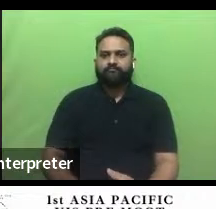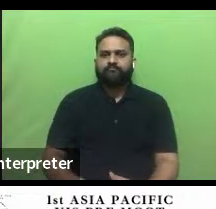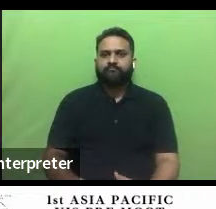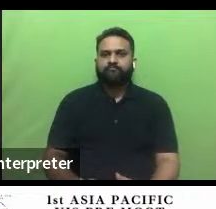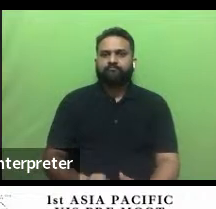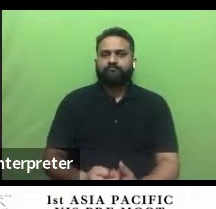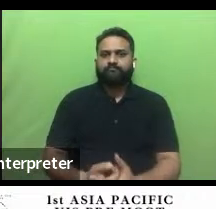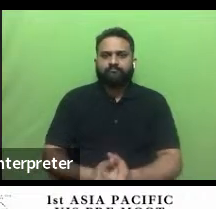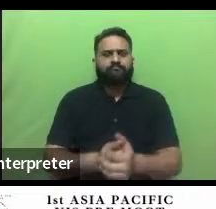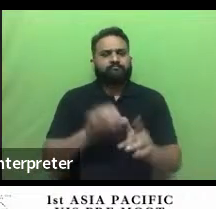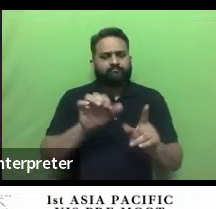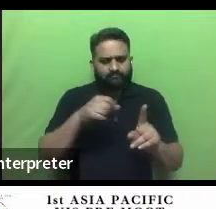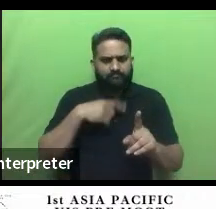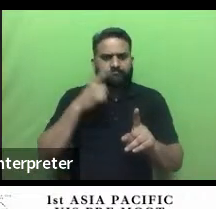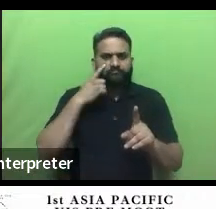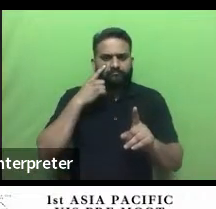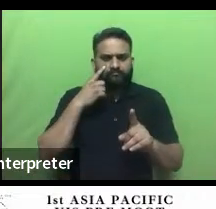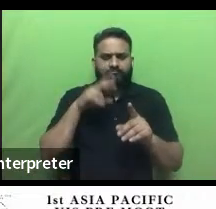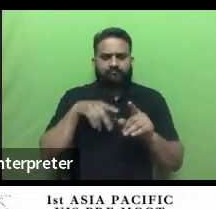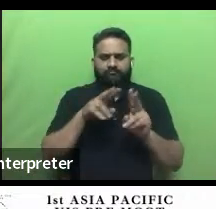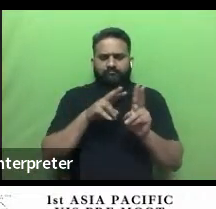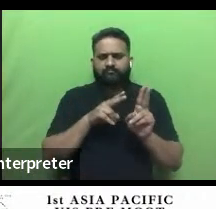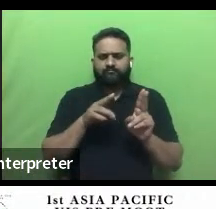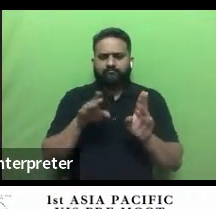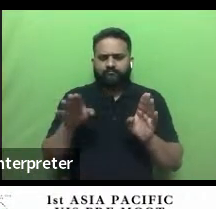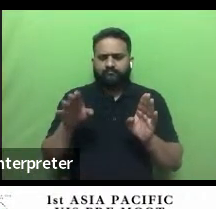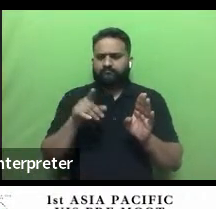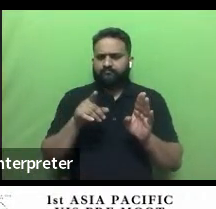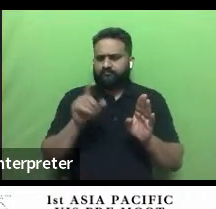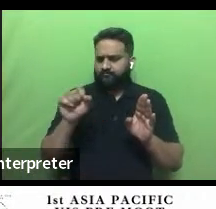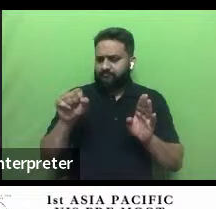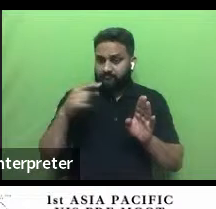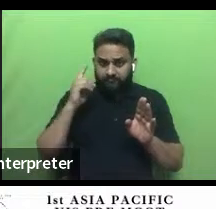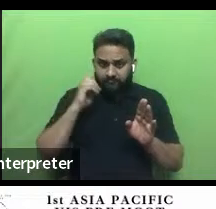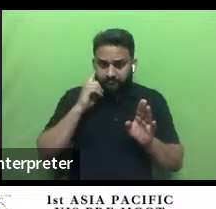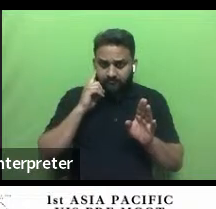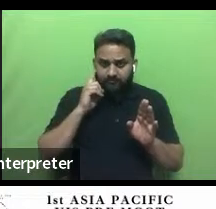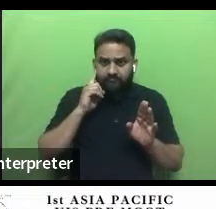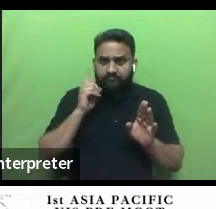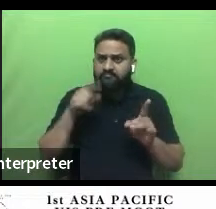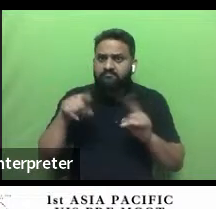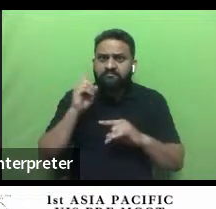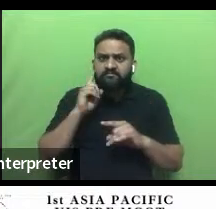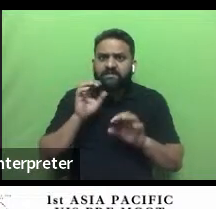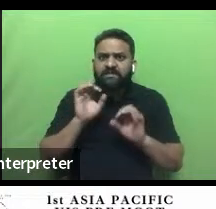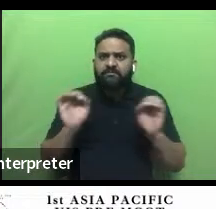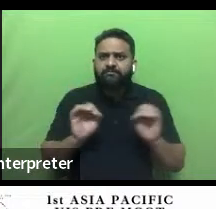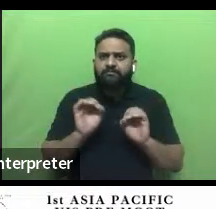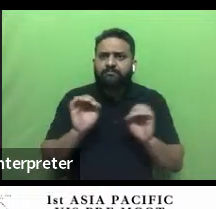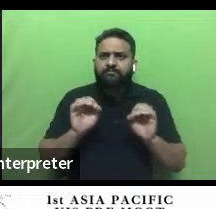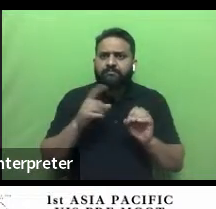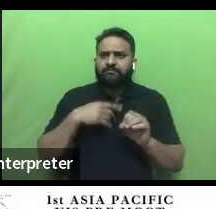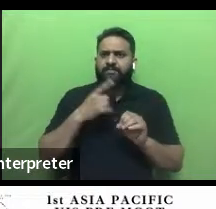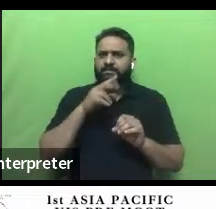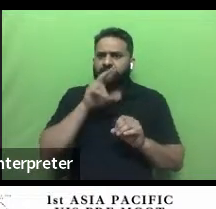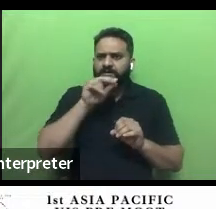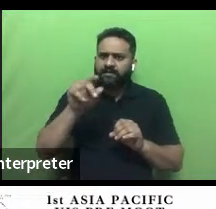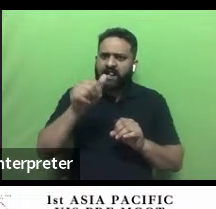I keep getting cut out, so I don't know if you can hear me, but I can't hear anyone at this moment.